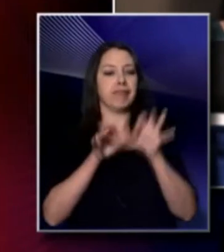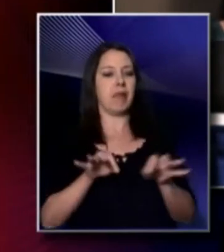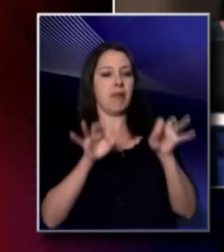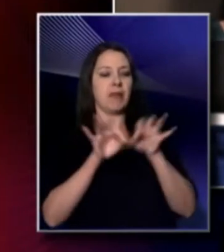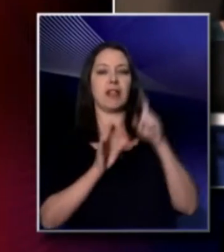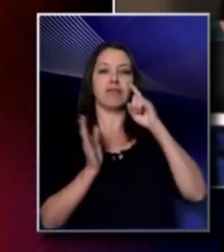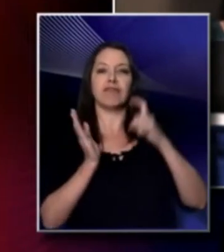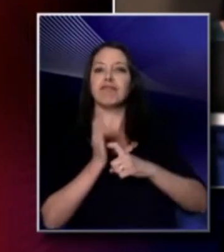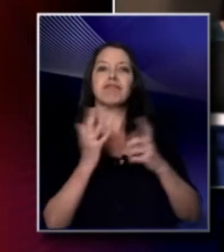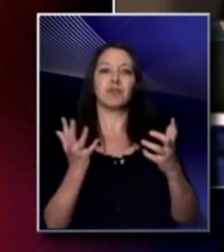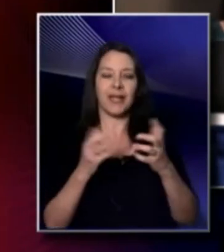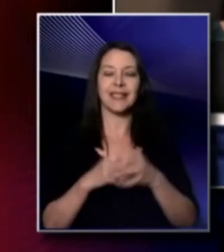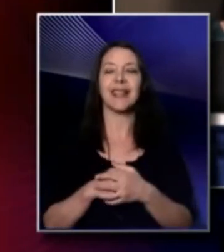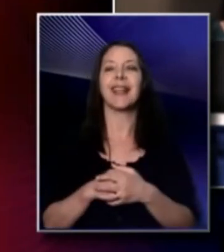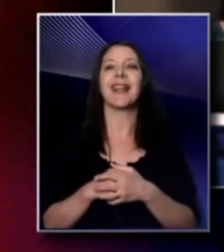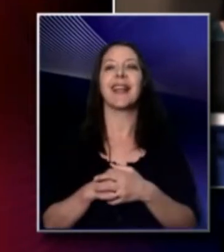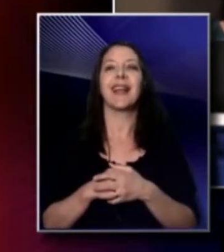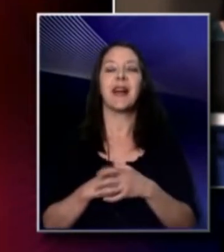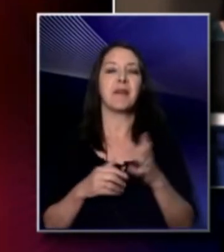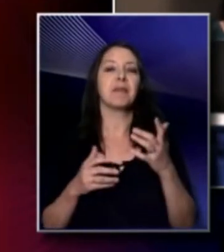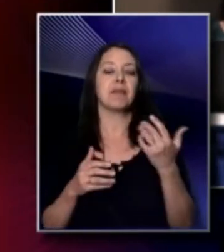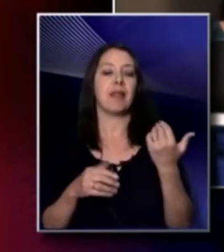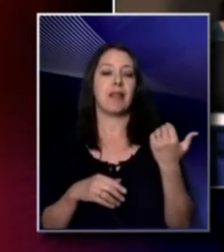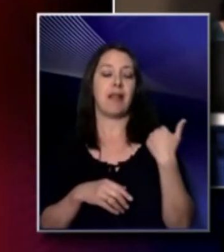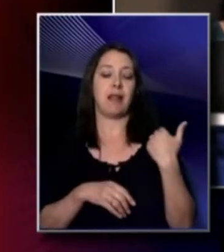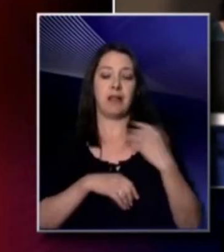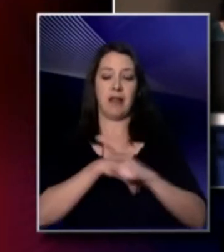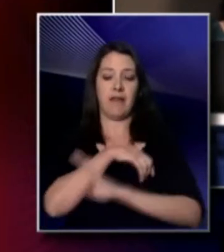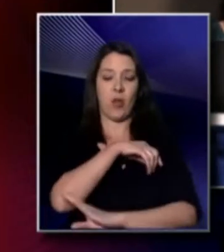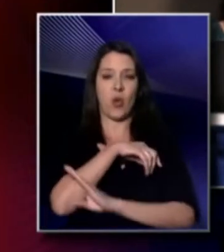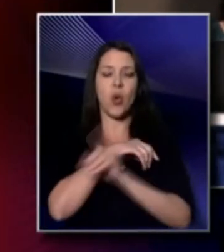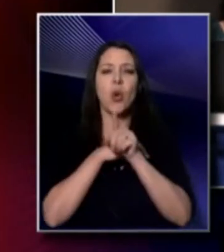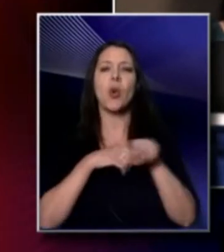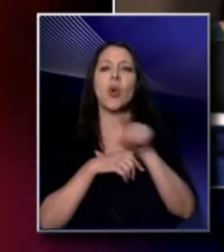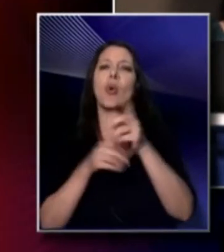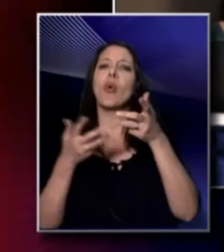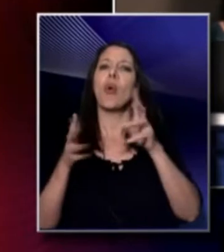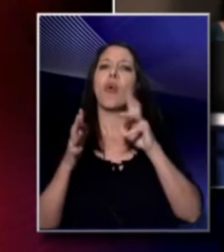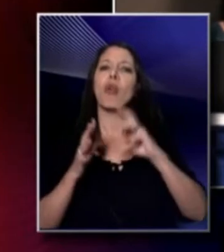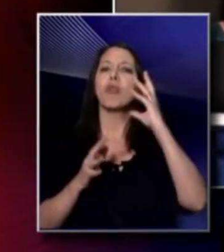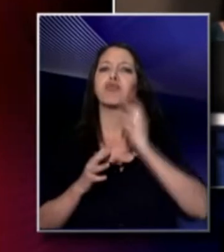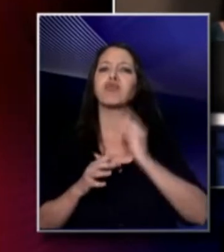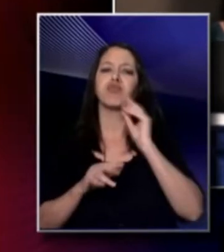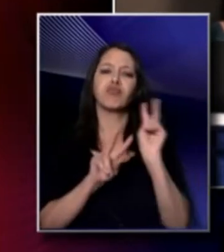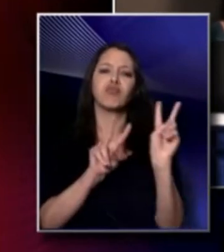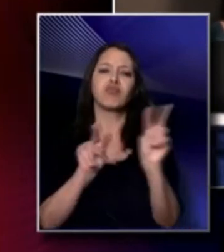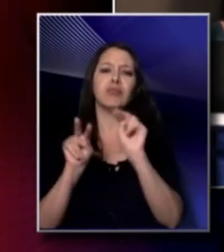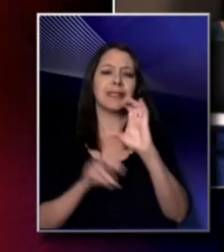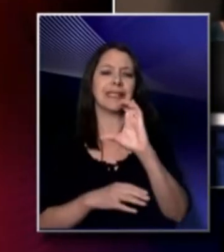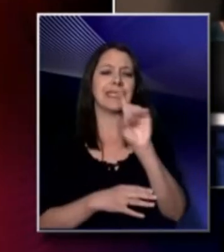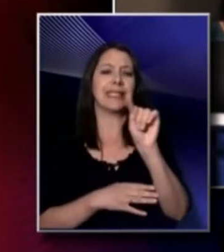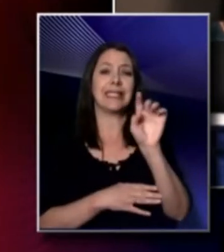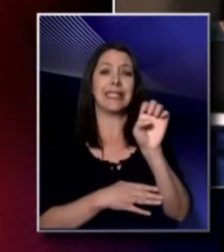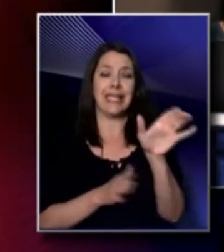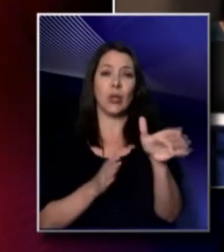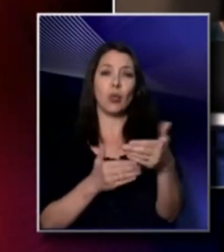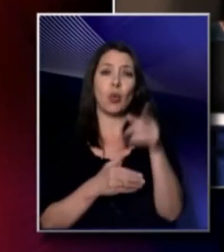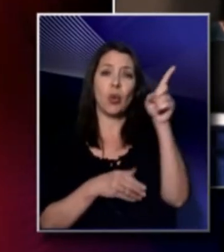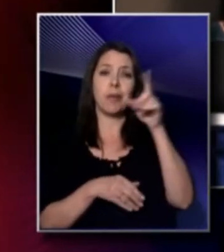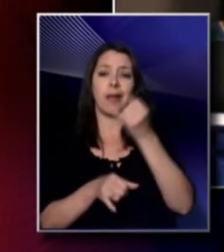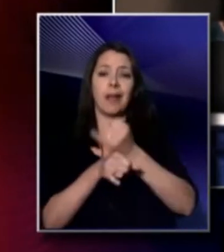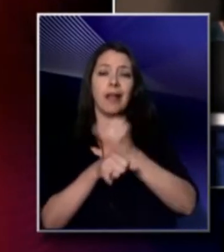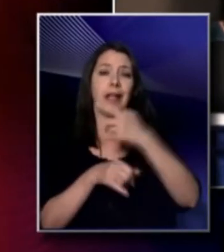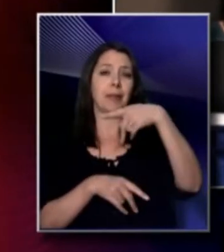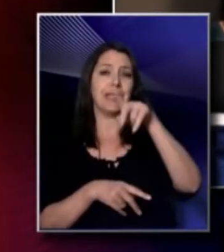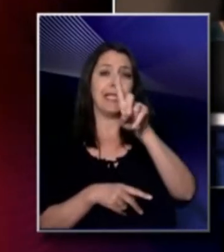highlight. I wanted to, last fall, you had the opportunity to tour the CTE room at PDSD